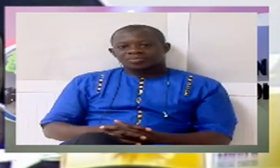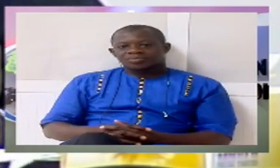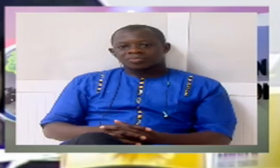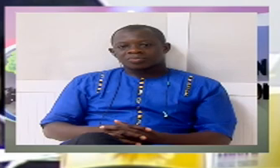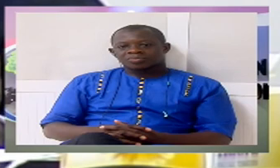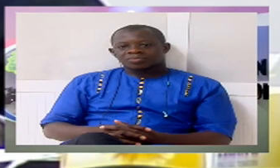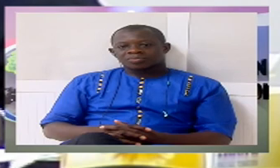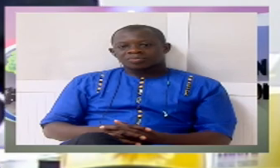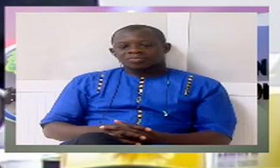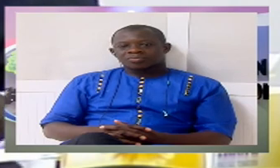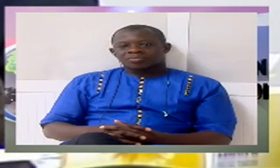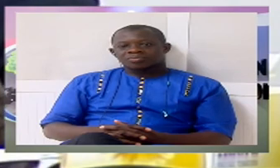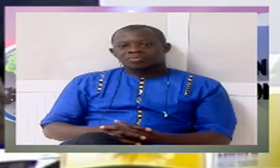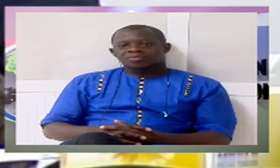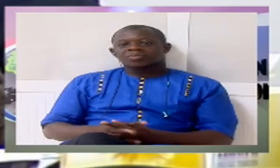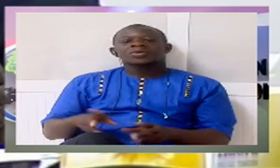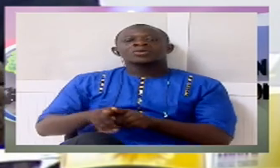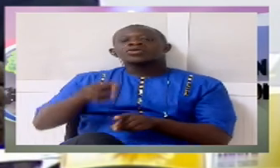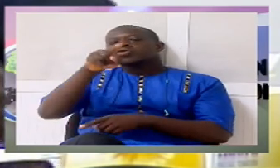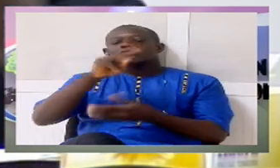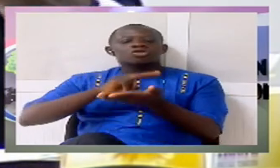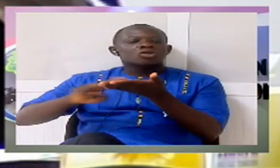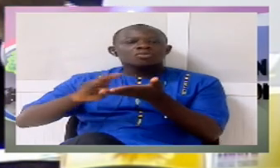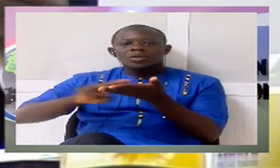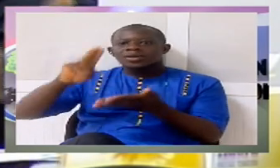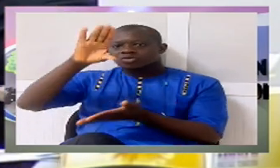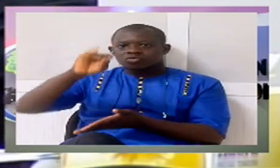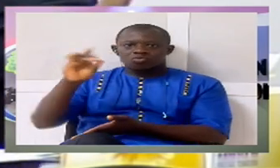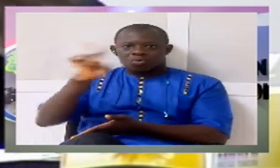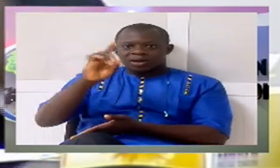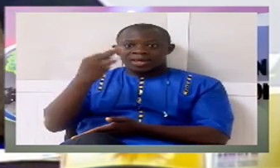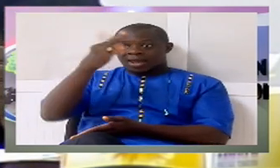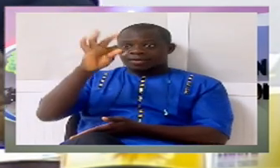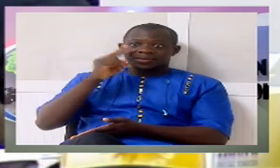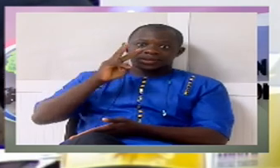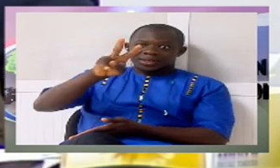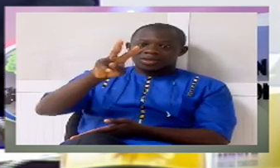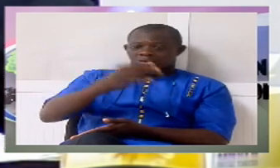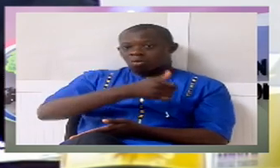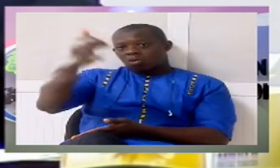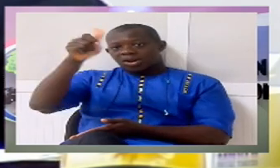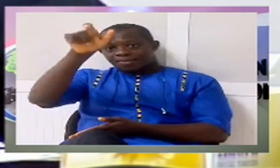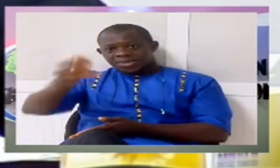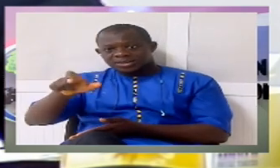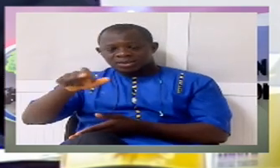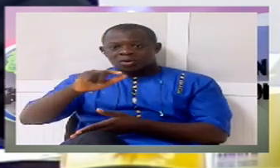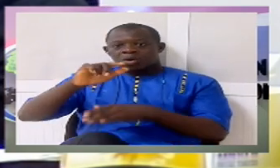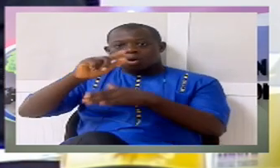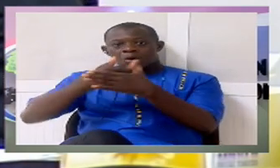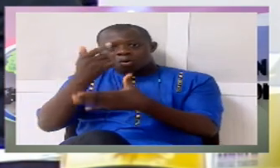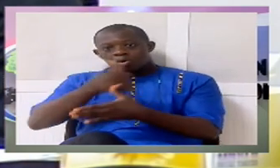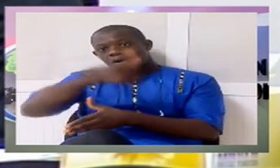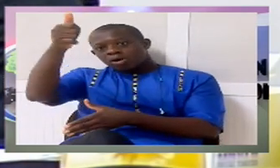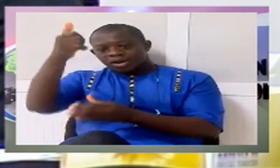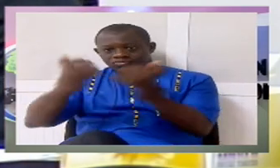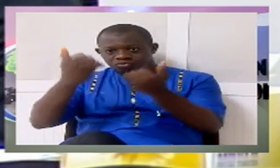what would you normally do when you see a threat approaching the convoy, what would you